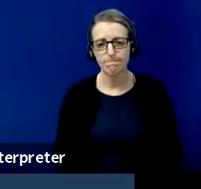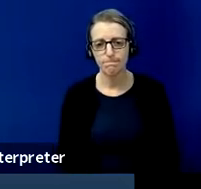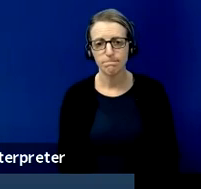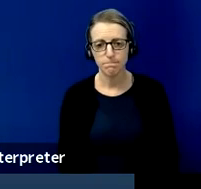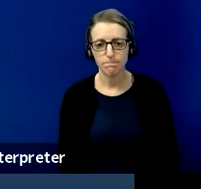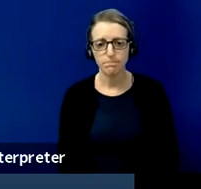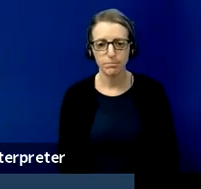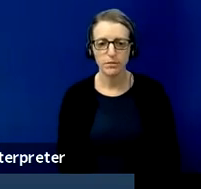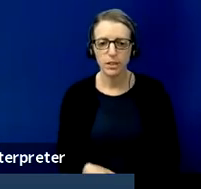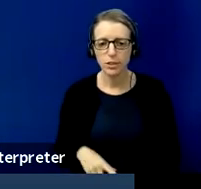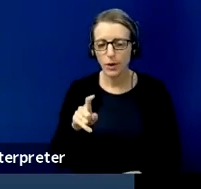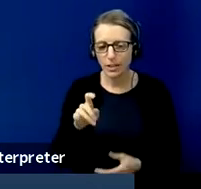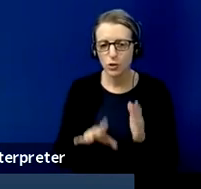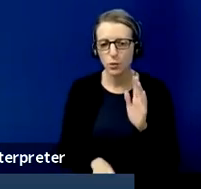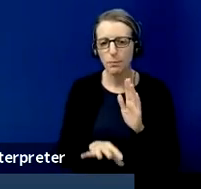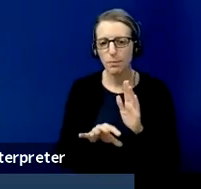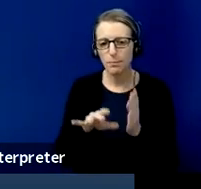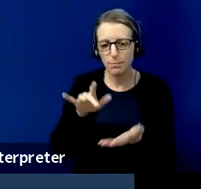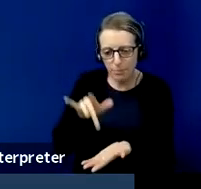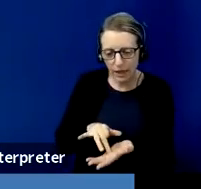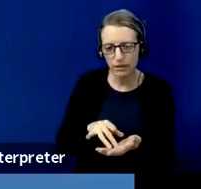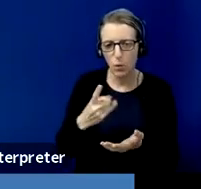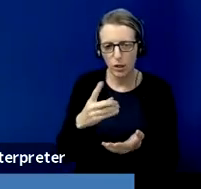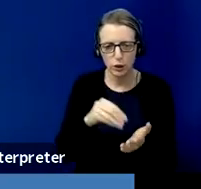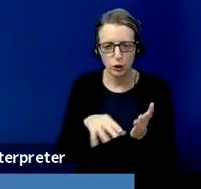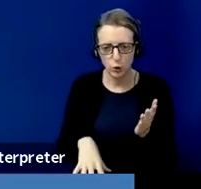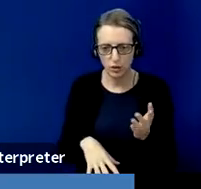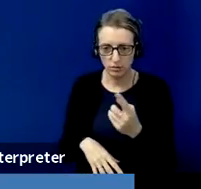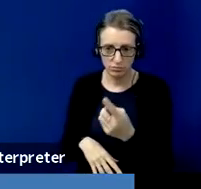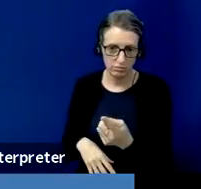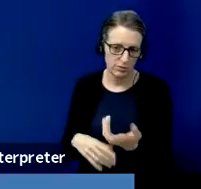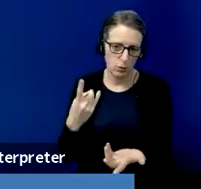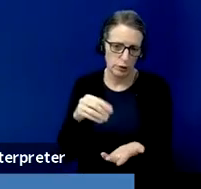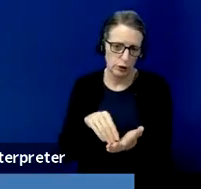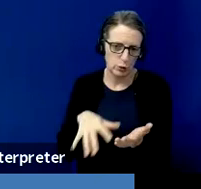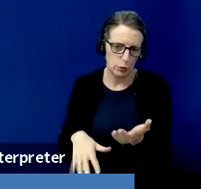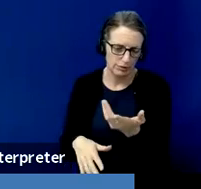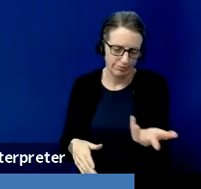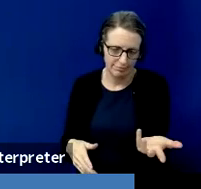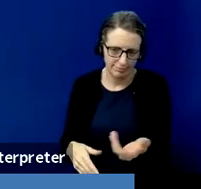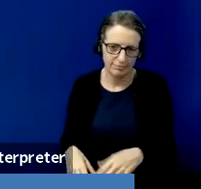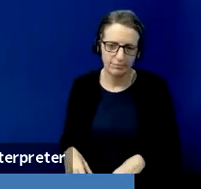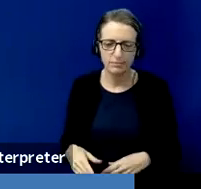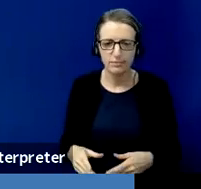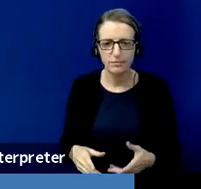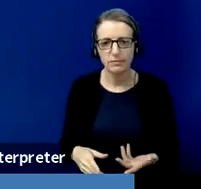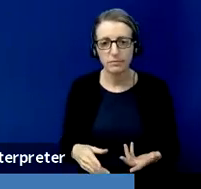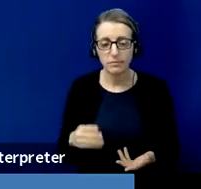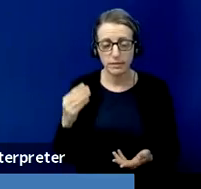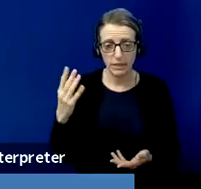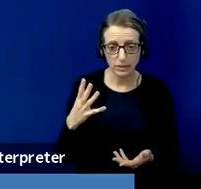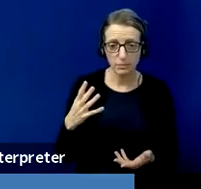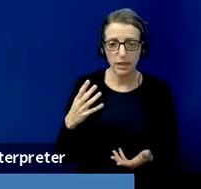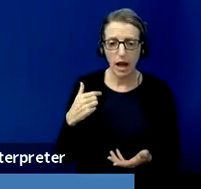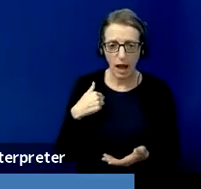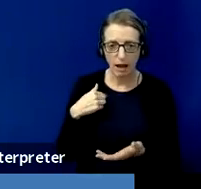So you had to select the one student. You'll notice it is the one student here on my screen as well. That tells me that I've selected just the